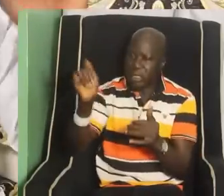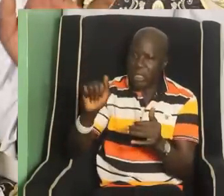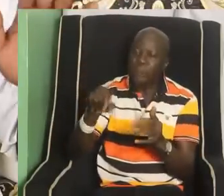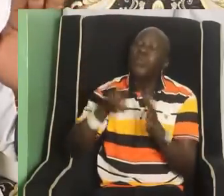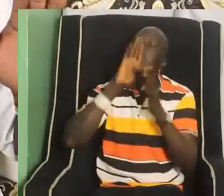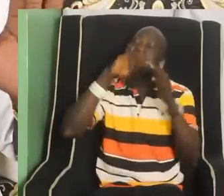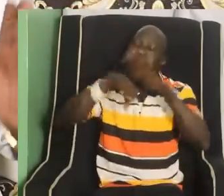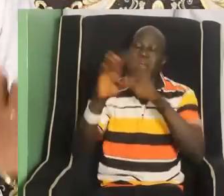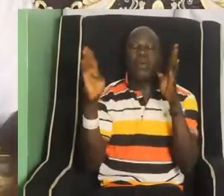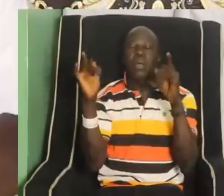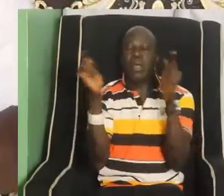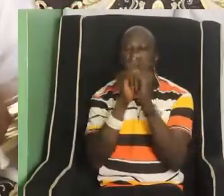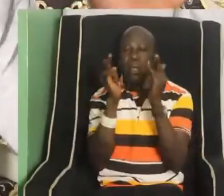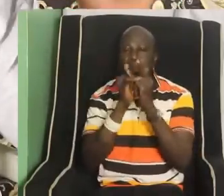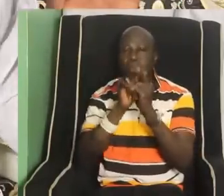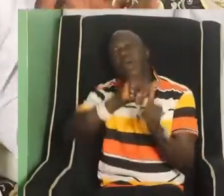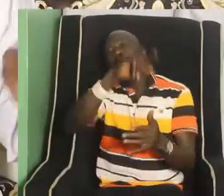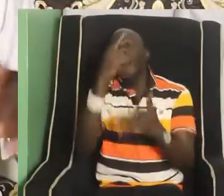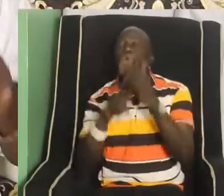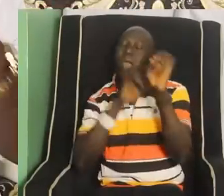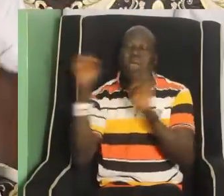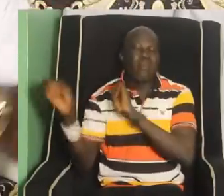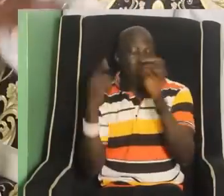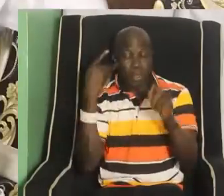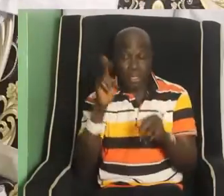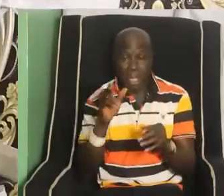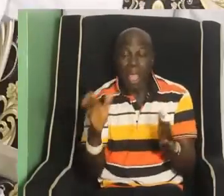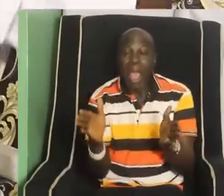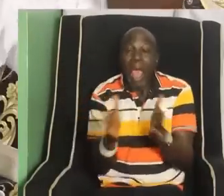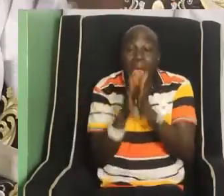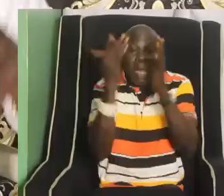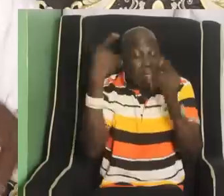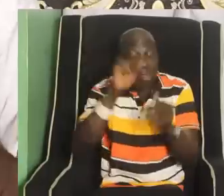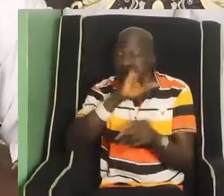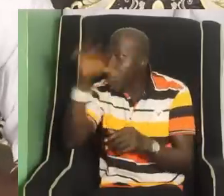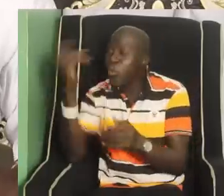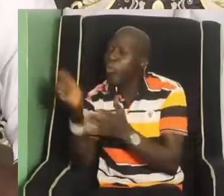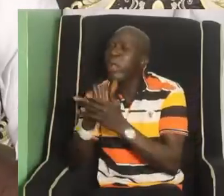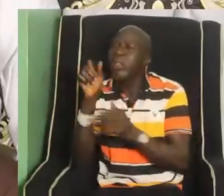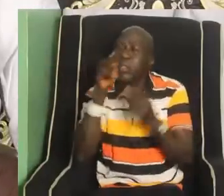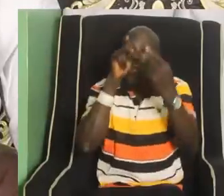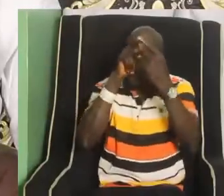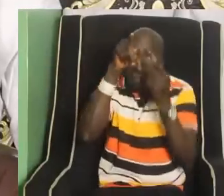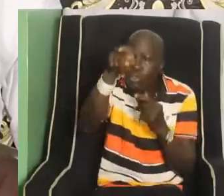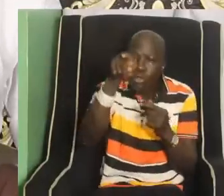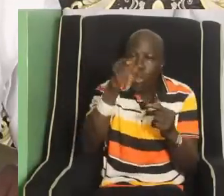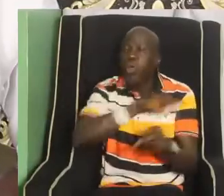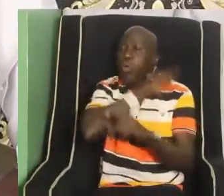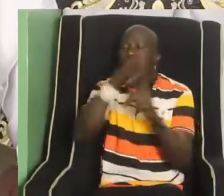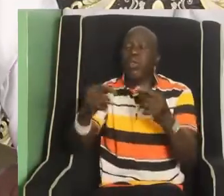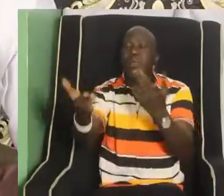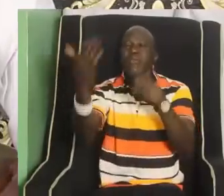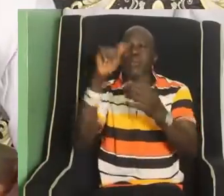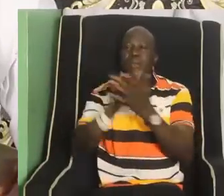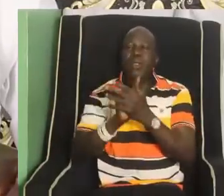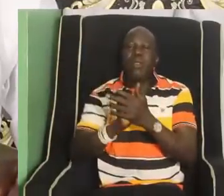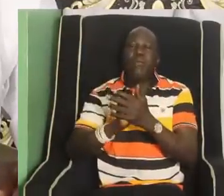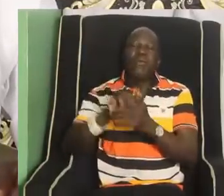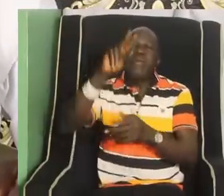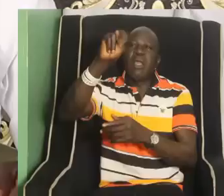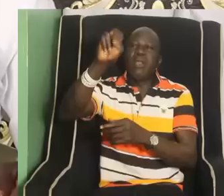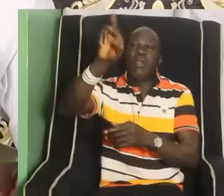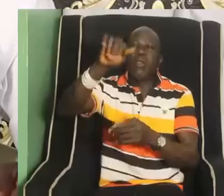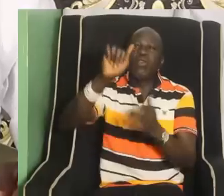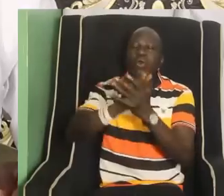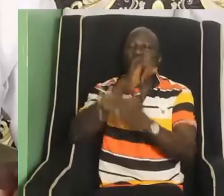The camp. You are the camp. And the camp nobody. Whatever you see. Bene. I can't know what. Other they will just point at them. Baba Wambo. If you are coming. Latin north.